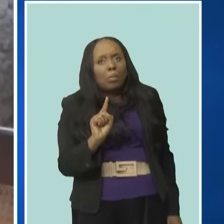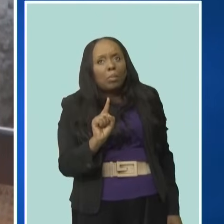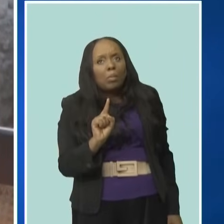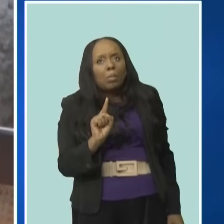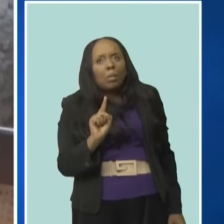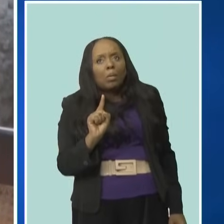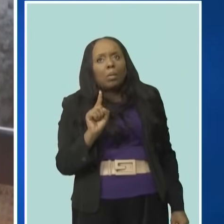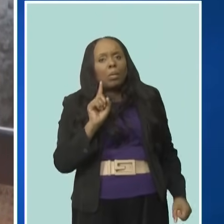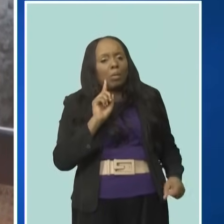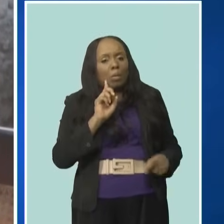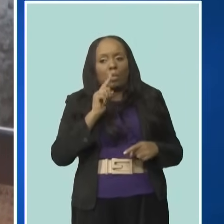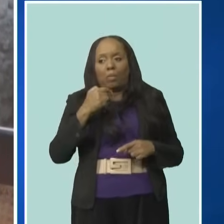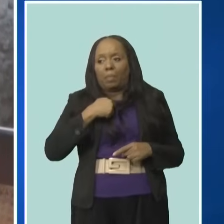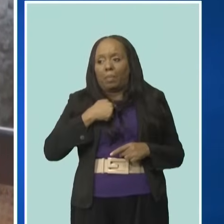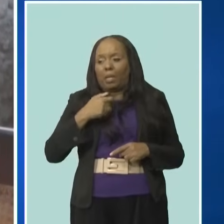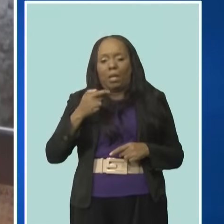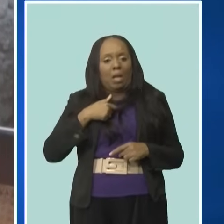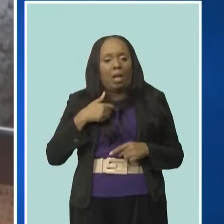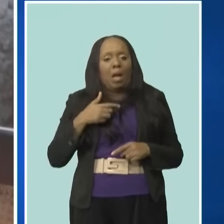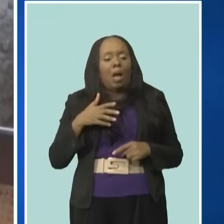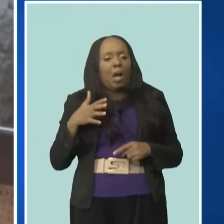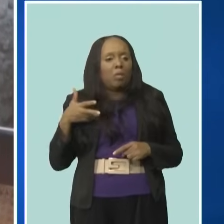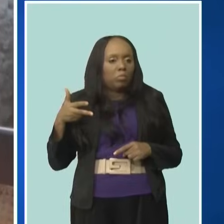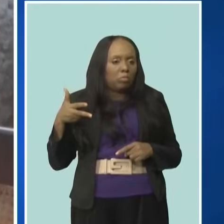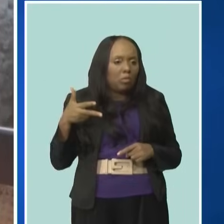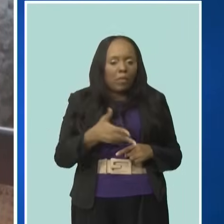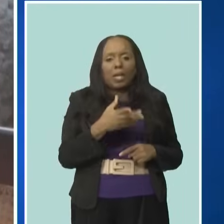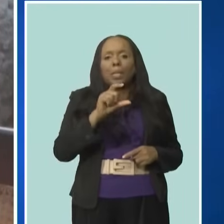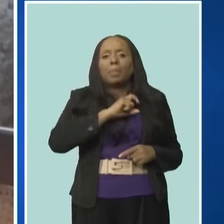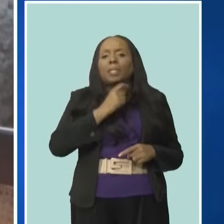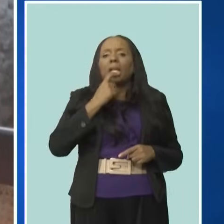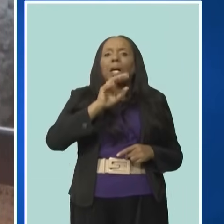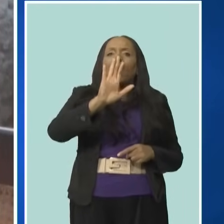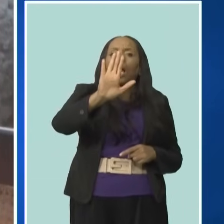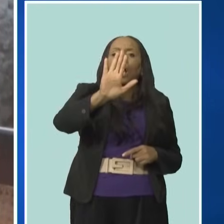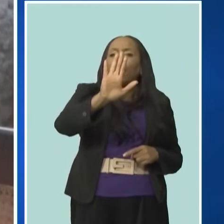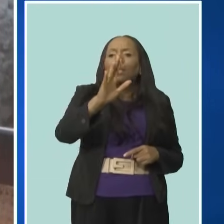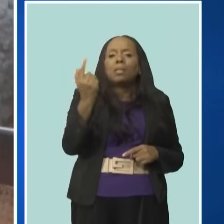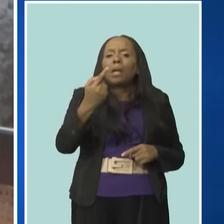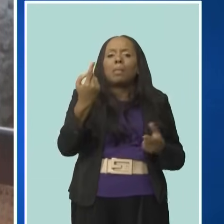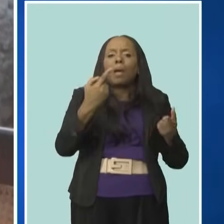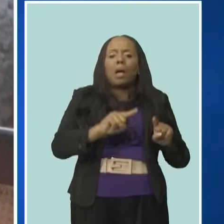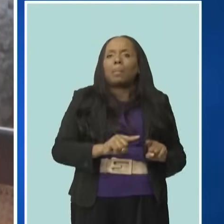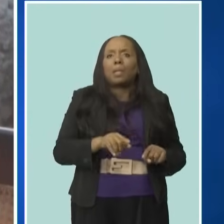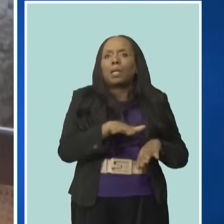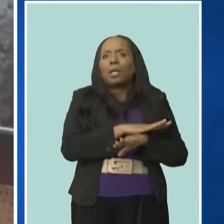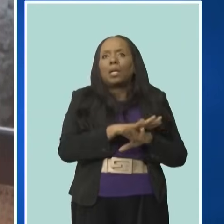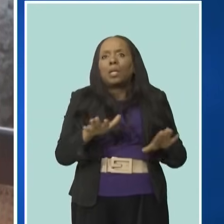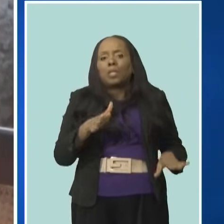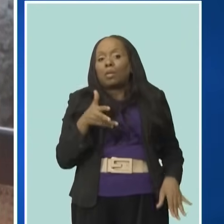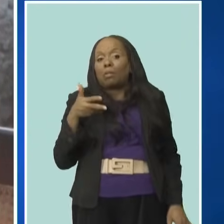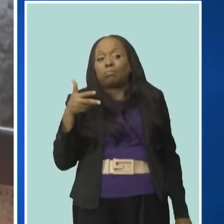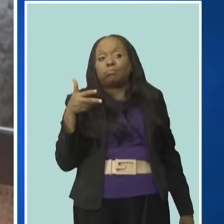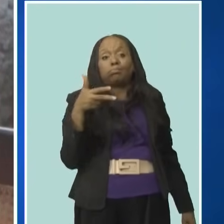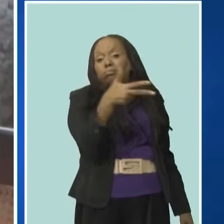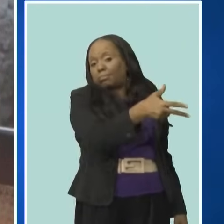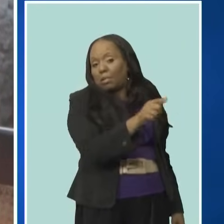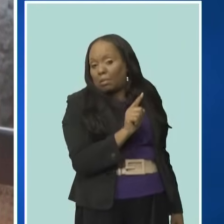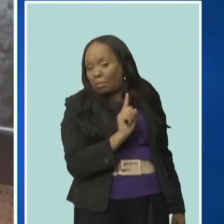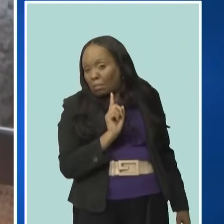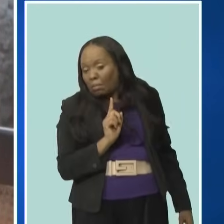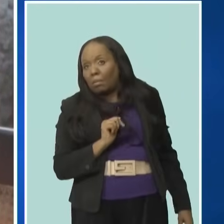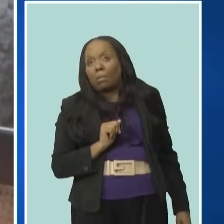in the dead of the night when I was leaving one place to go to the next, and the police were saying something happening in a particular area, you may want to avoid that